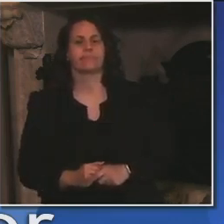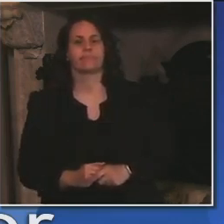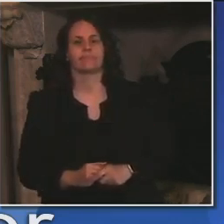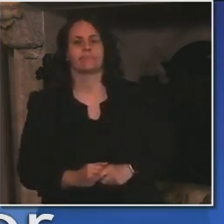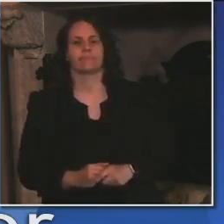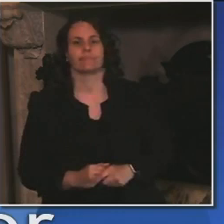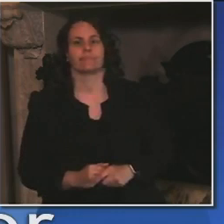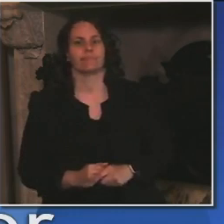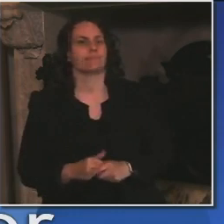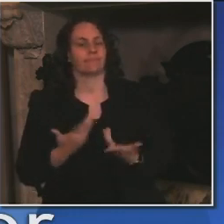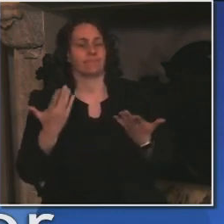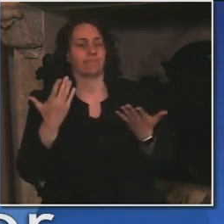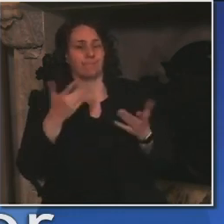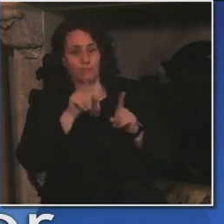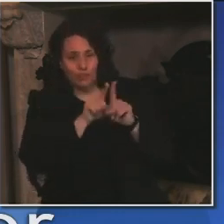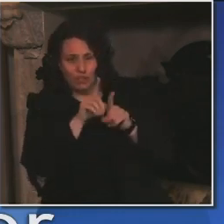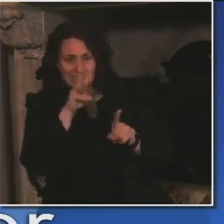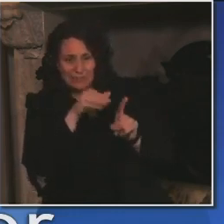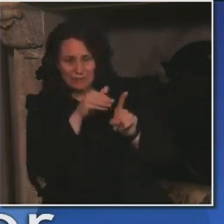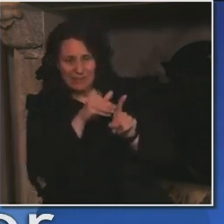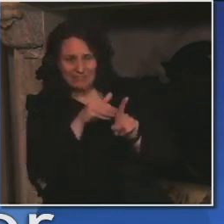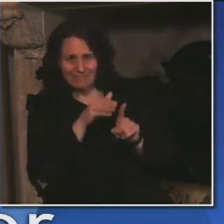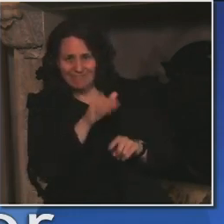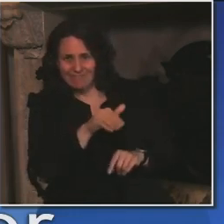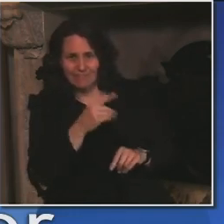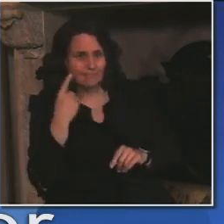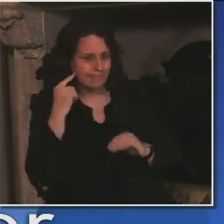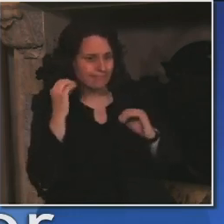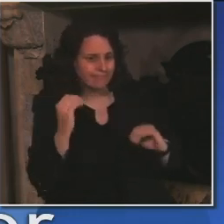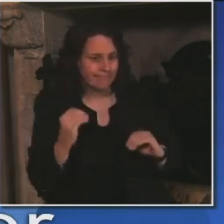And a reminder, star six to unmute your phone.